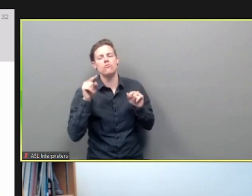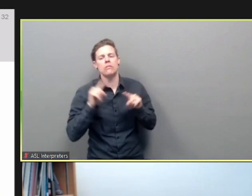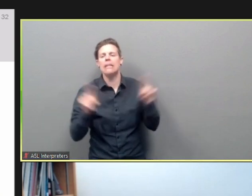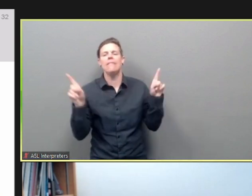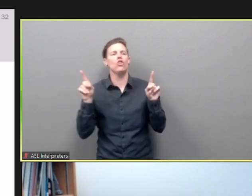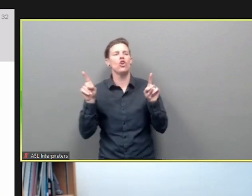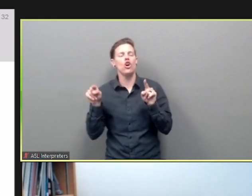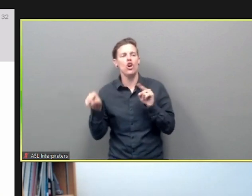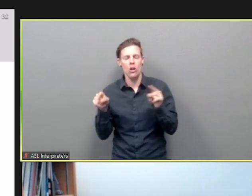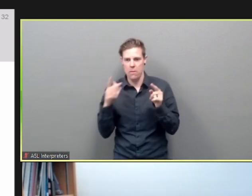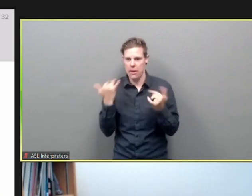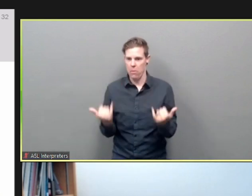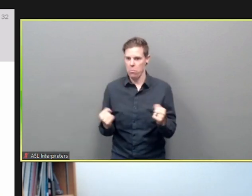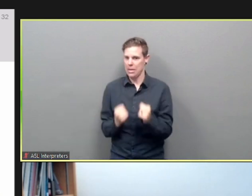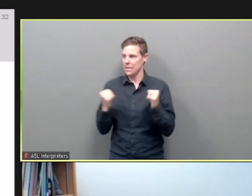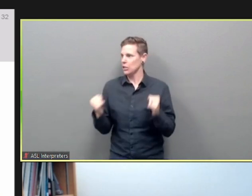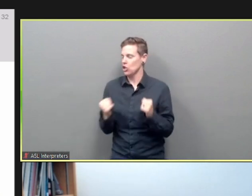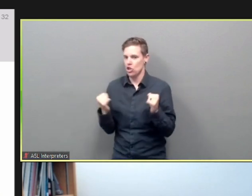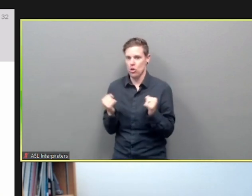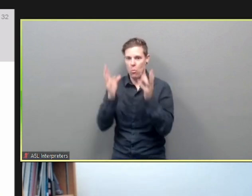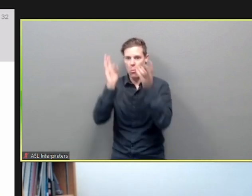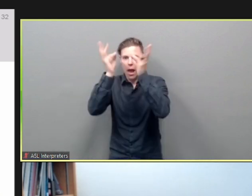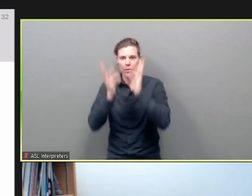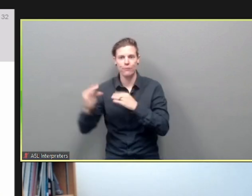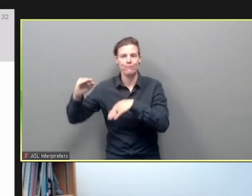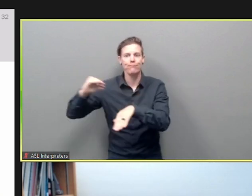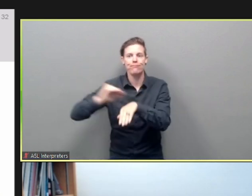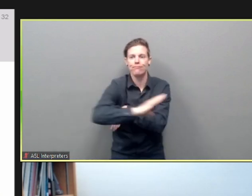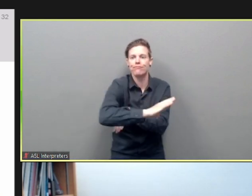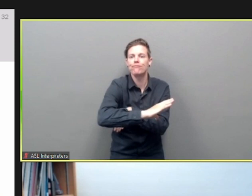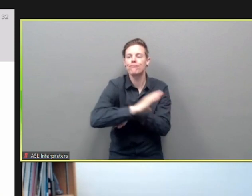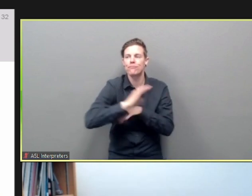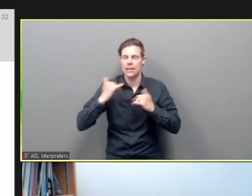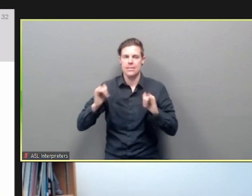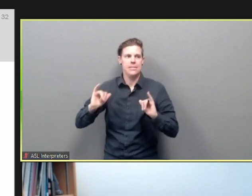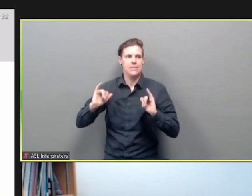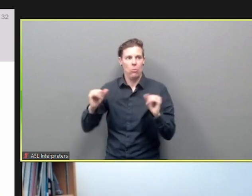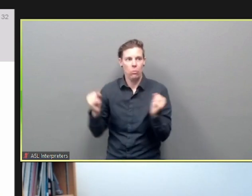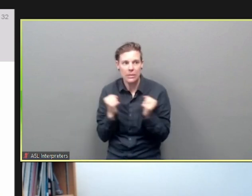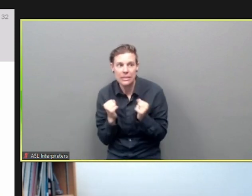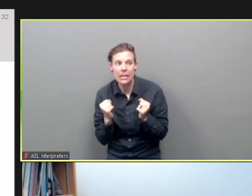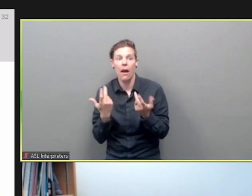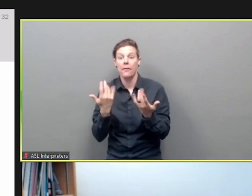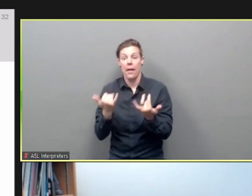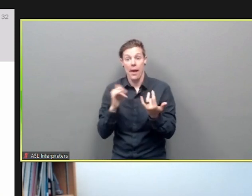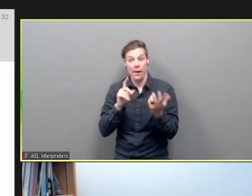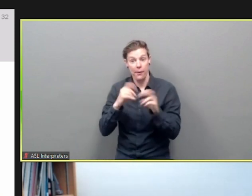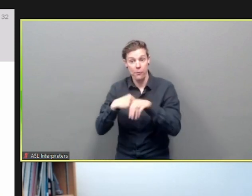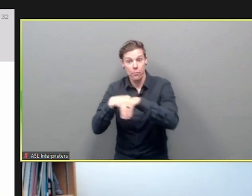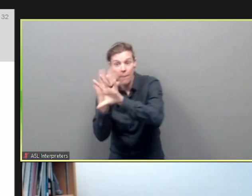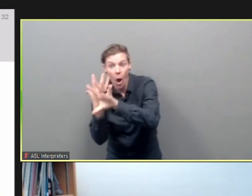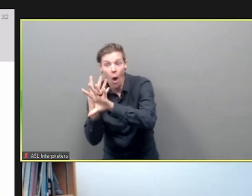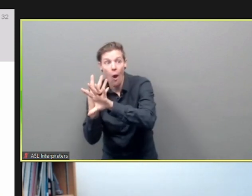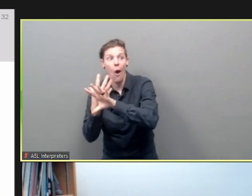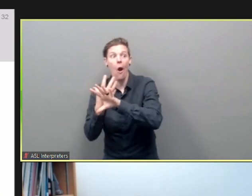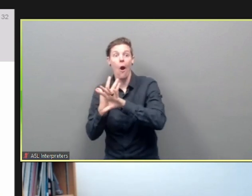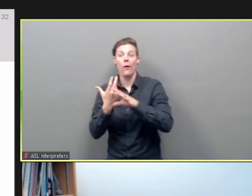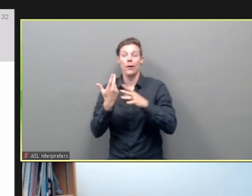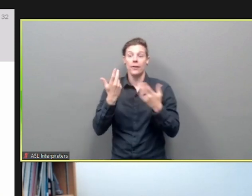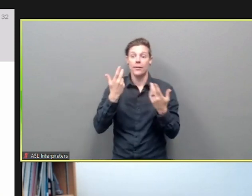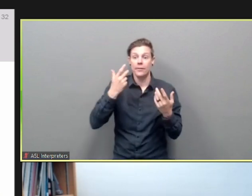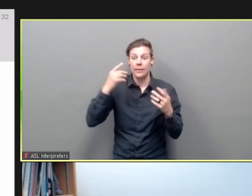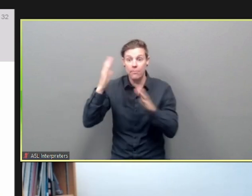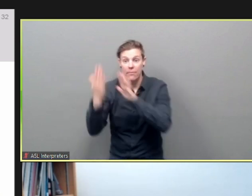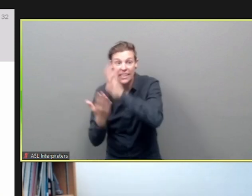winter where we were doing remote learning, predominantly remote, some hybrid,